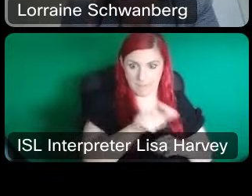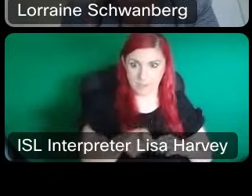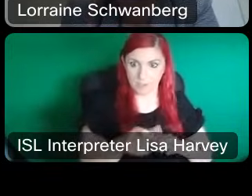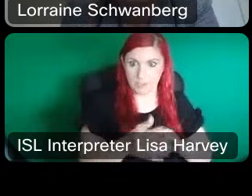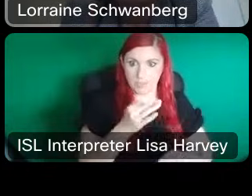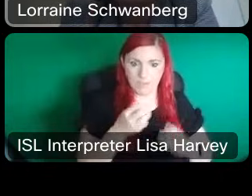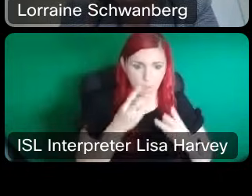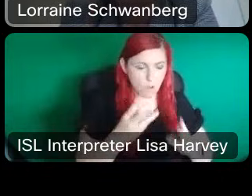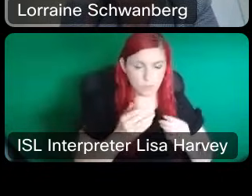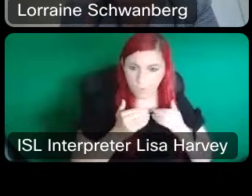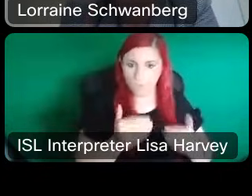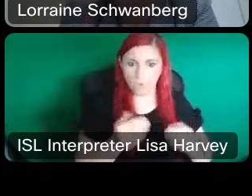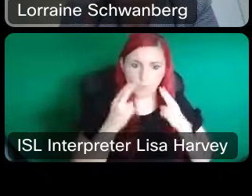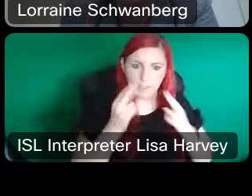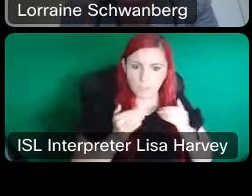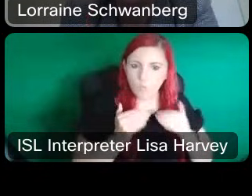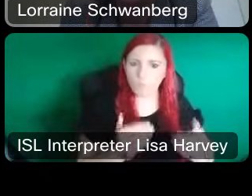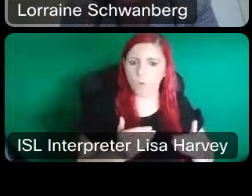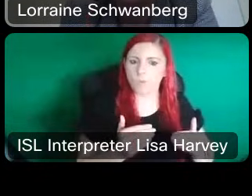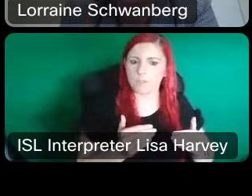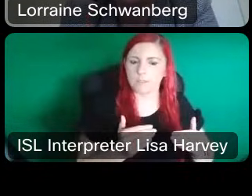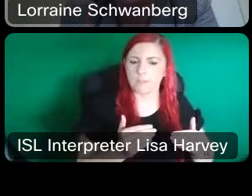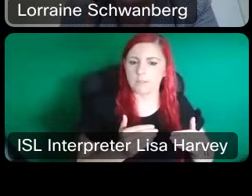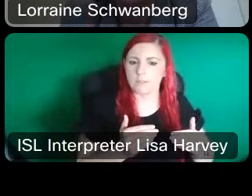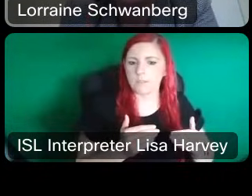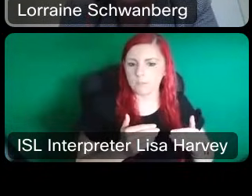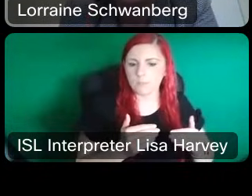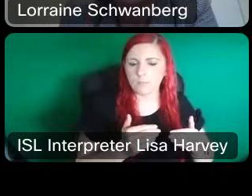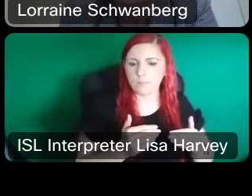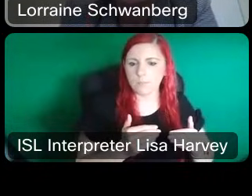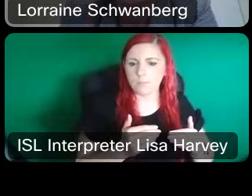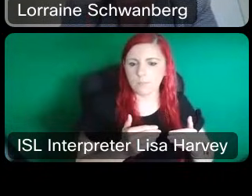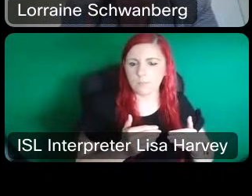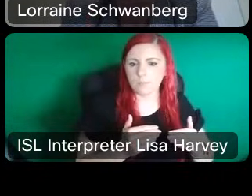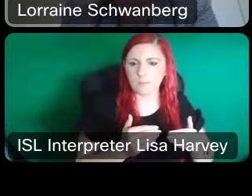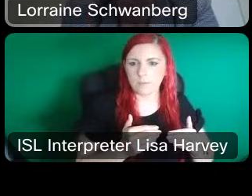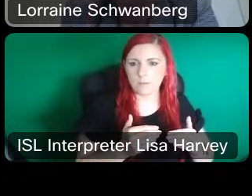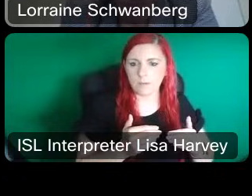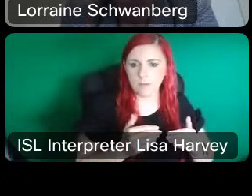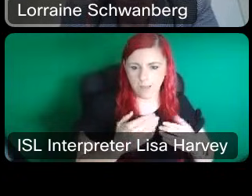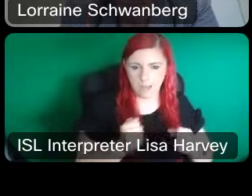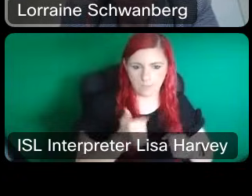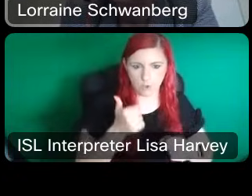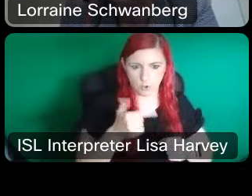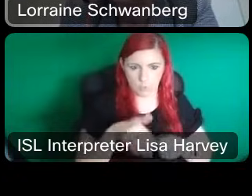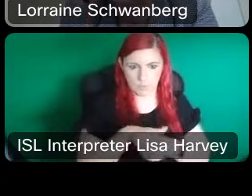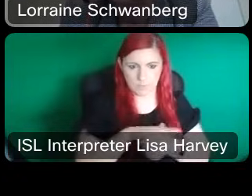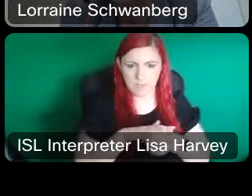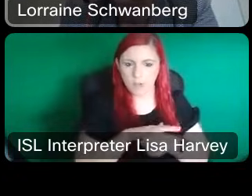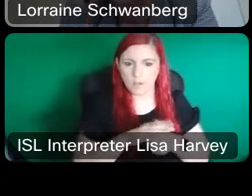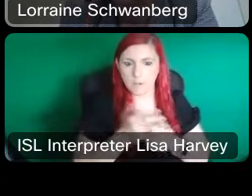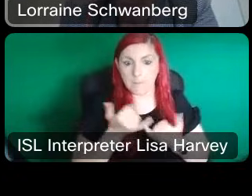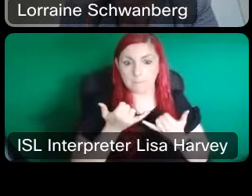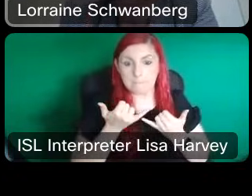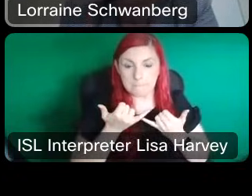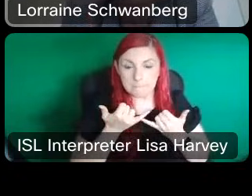there's always a relevant person that you can speak to as well and do the open disclosure. And there are 2 scenarios when open disclosure might not